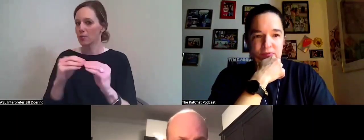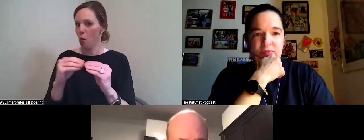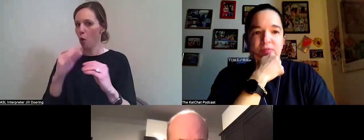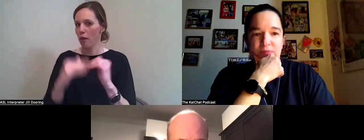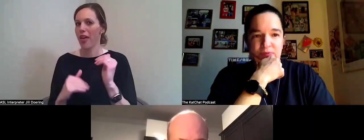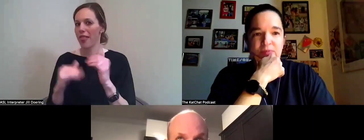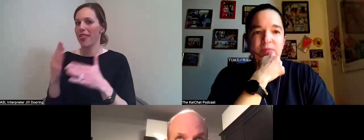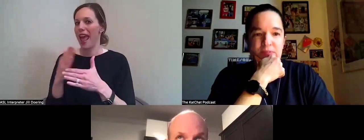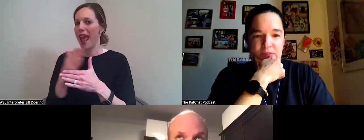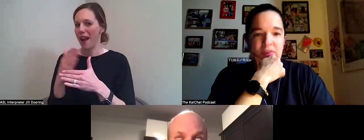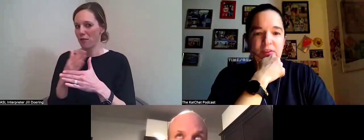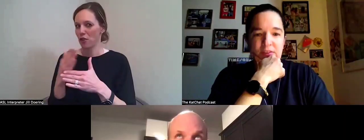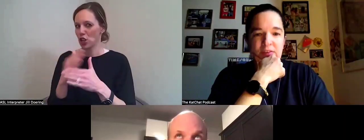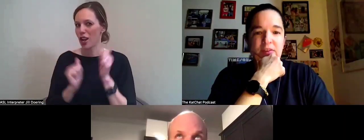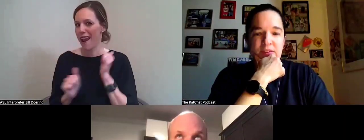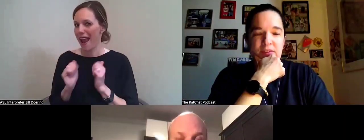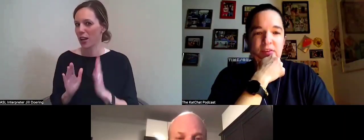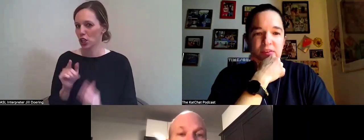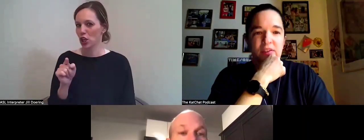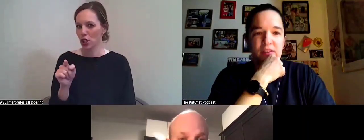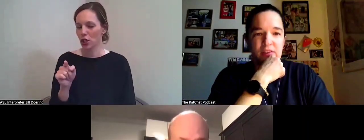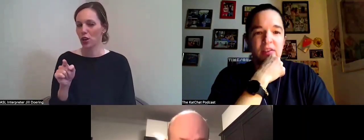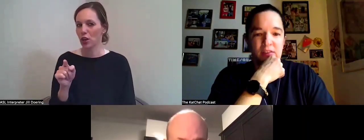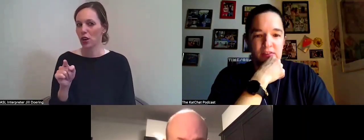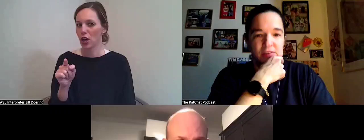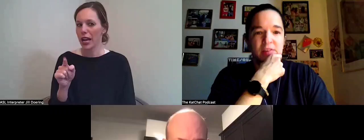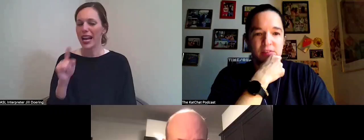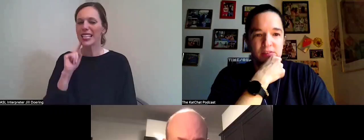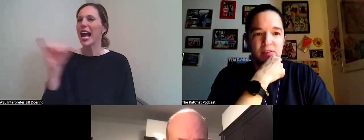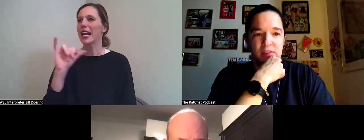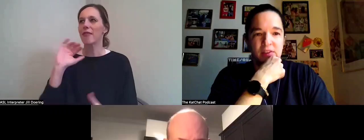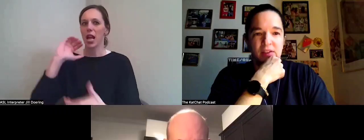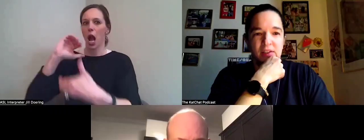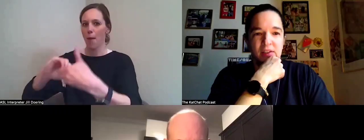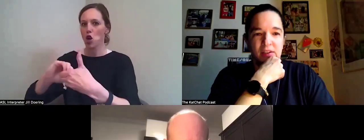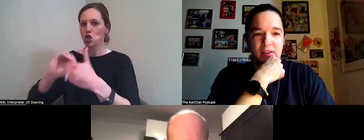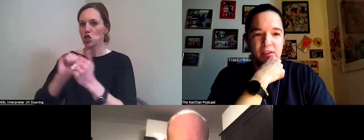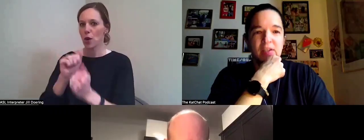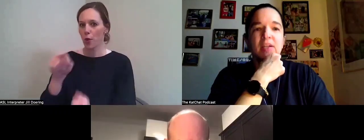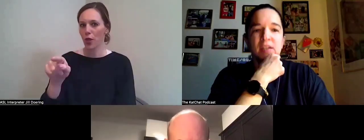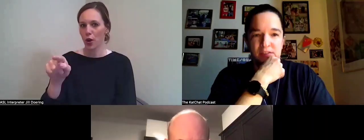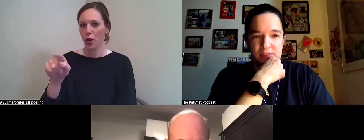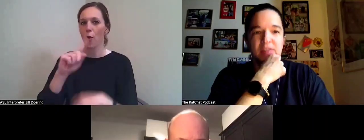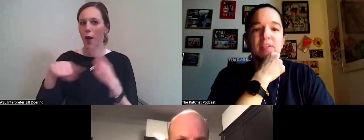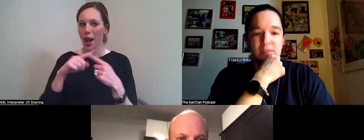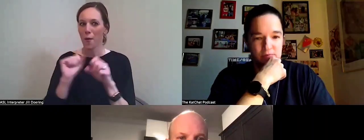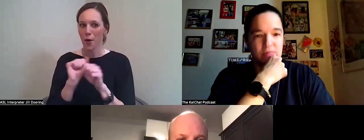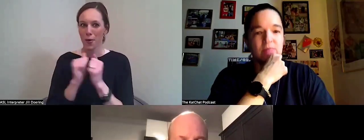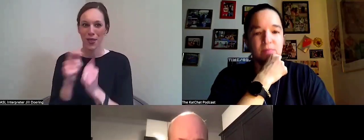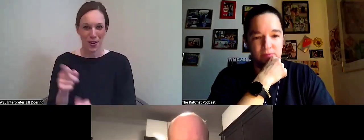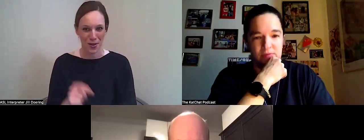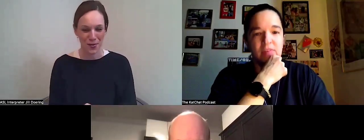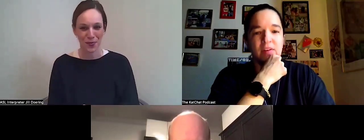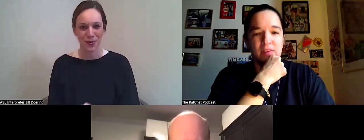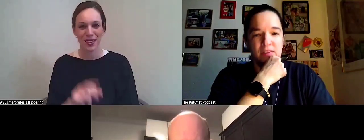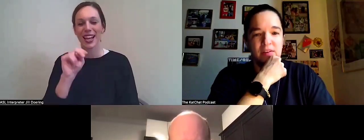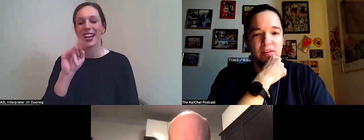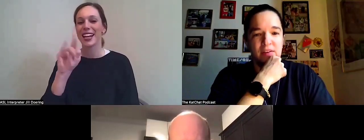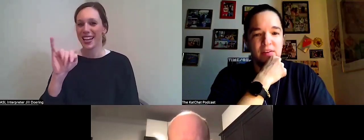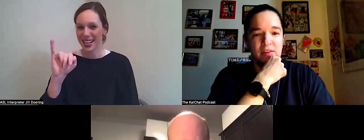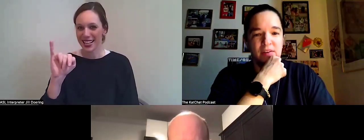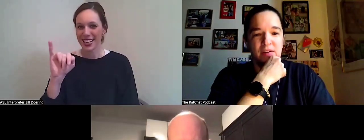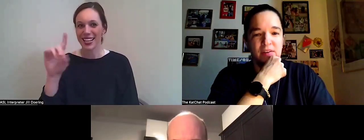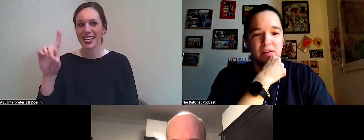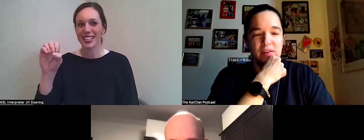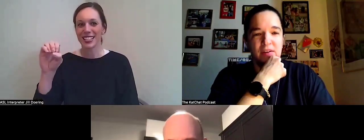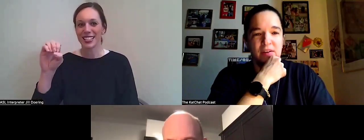average actor. It's very much a partnership when I work with Nikki DeLoach. And I found